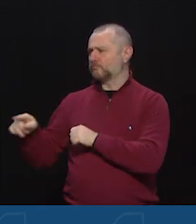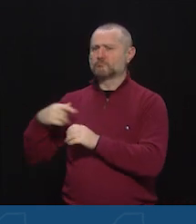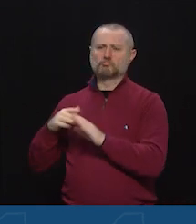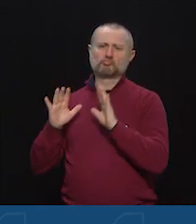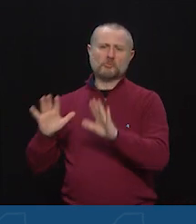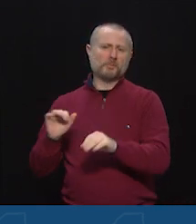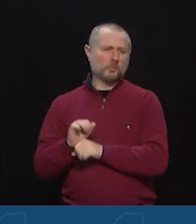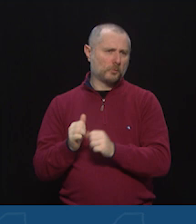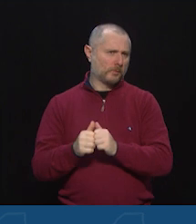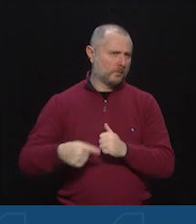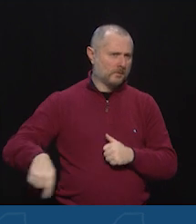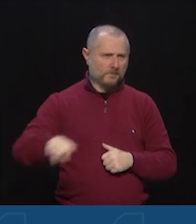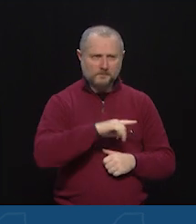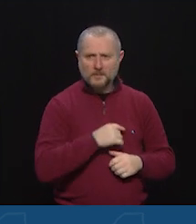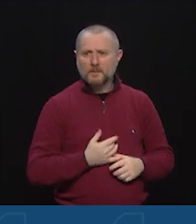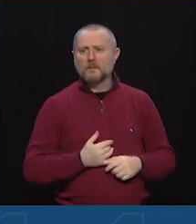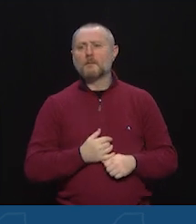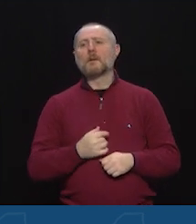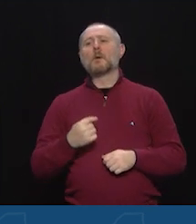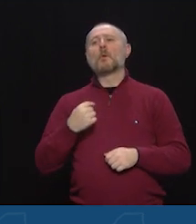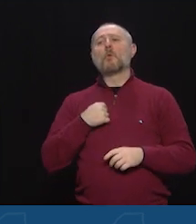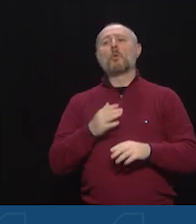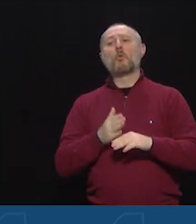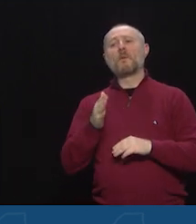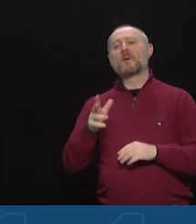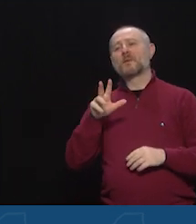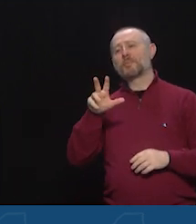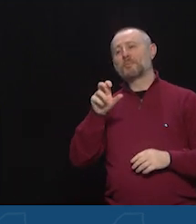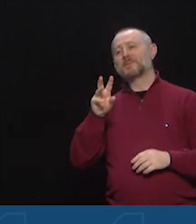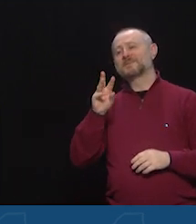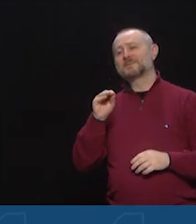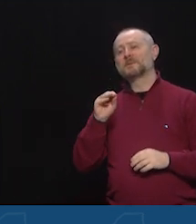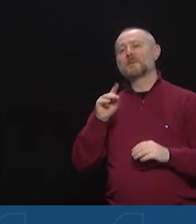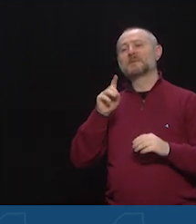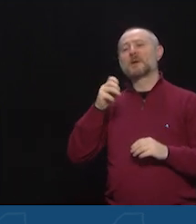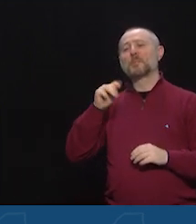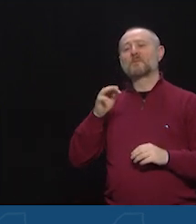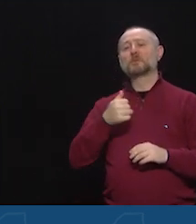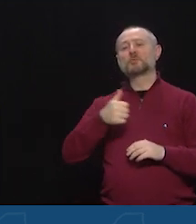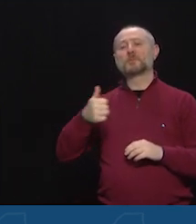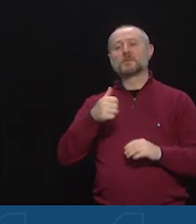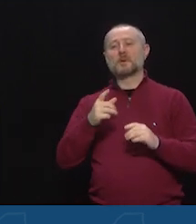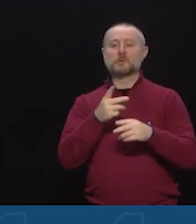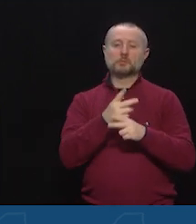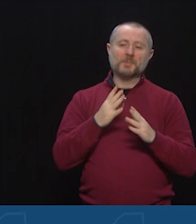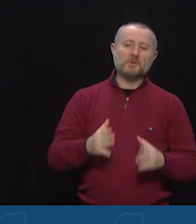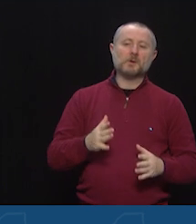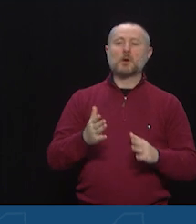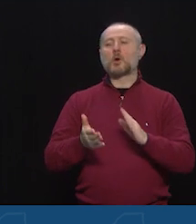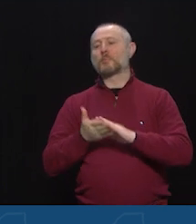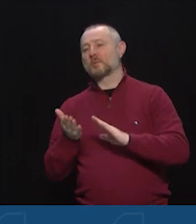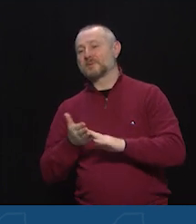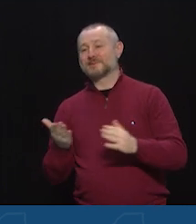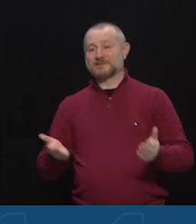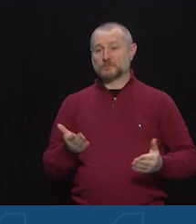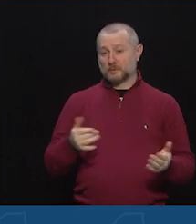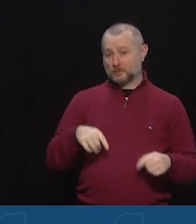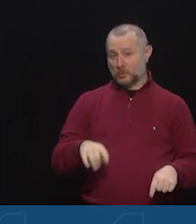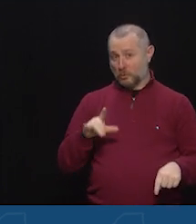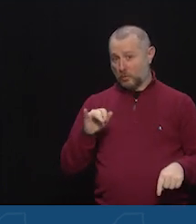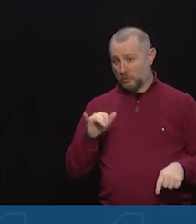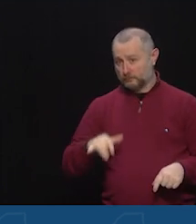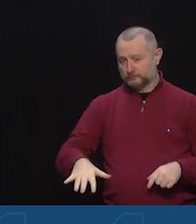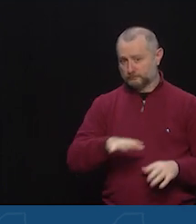in addition to the more than 360 Department of Transportation supervisors and operators who are located here on Long Island, we have